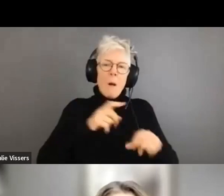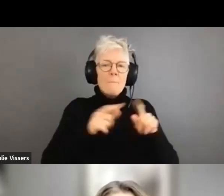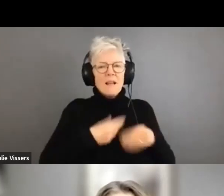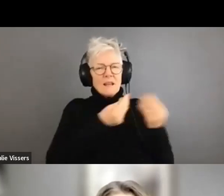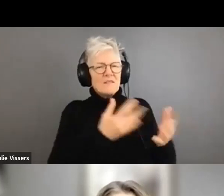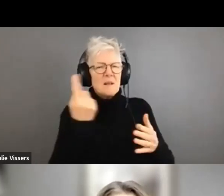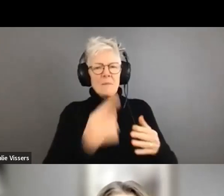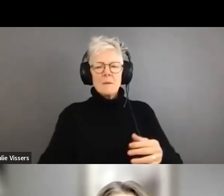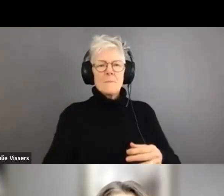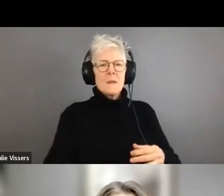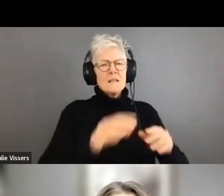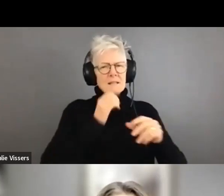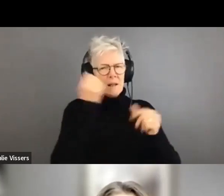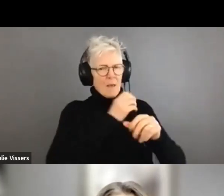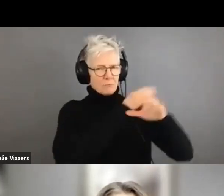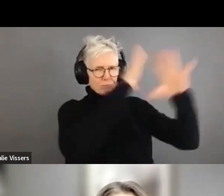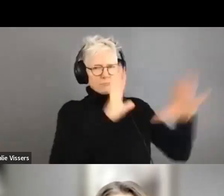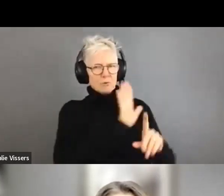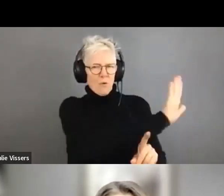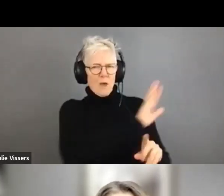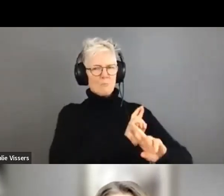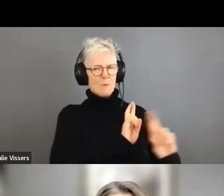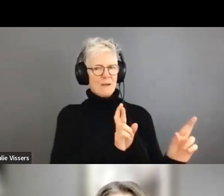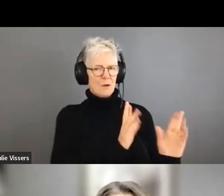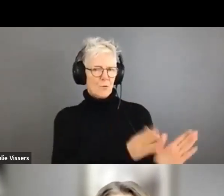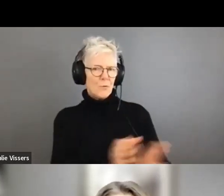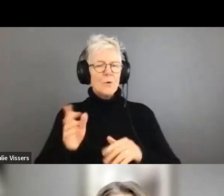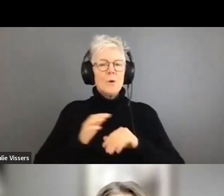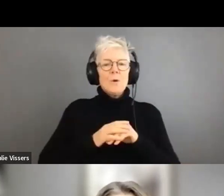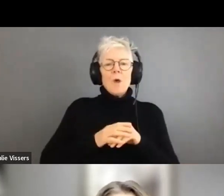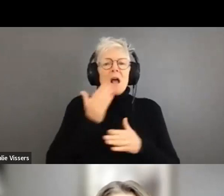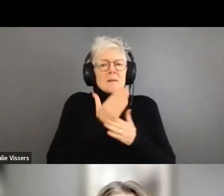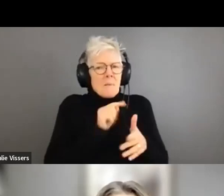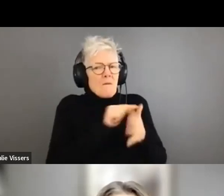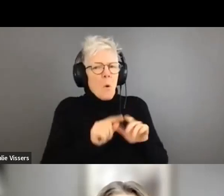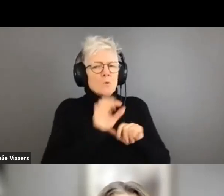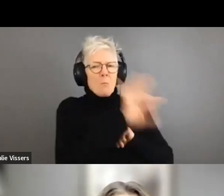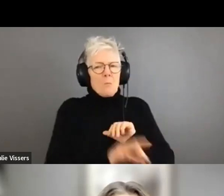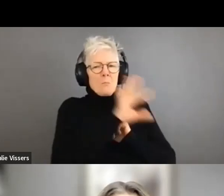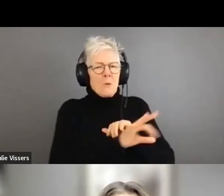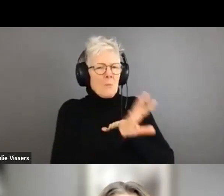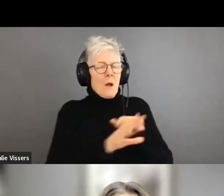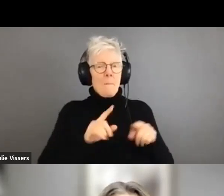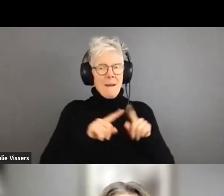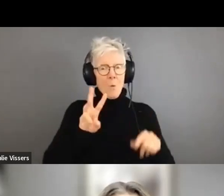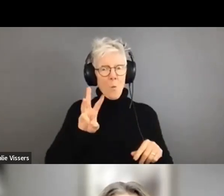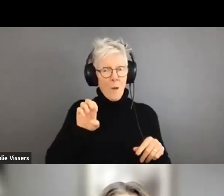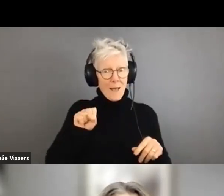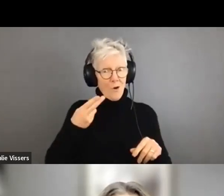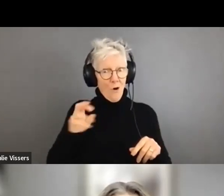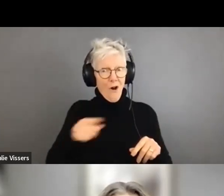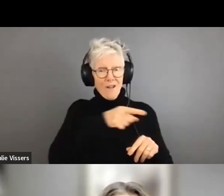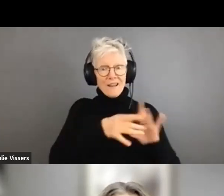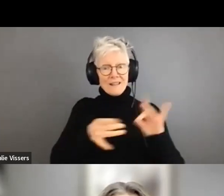framework, and I make sure that I at least ask some of those questions during the conversation. But like Wes, in the first 5 minutes, said he's